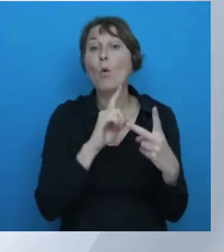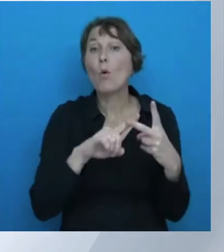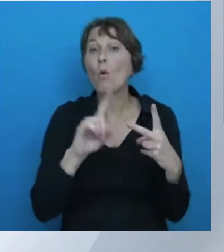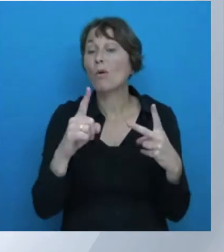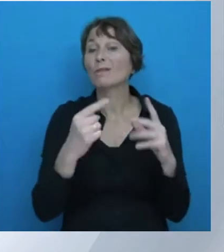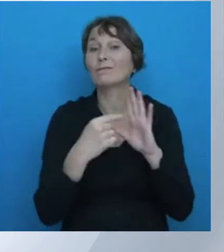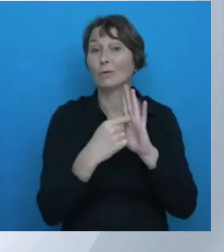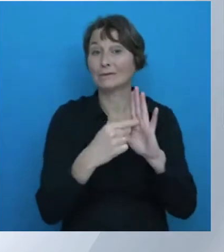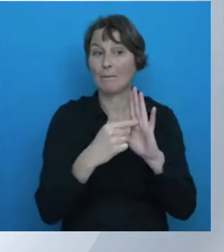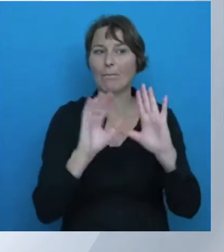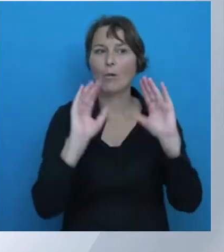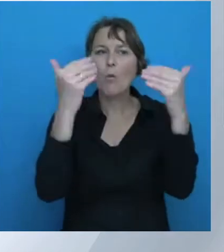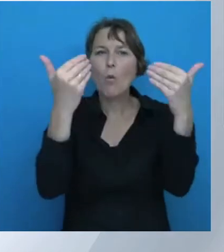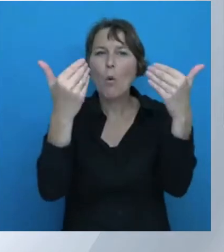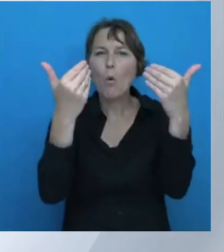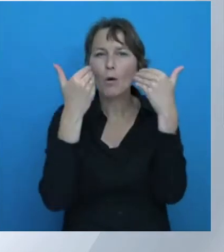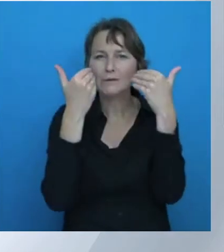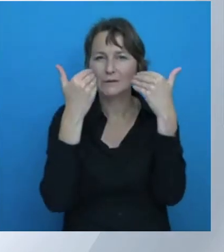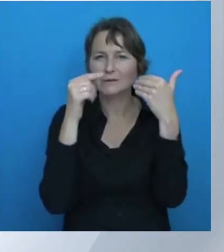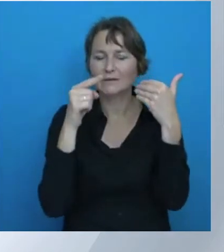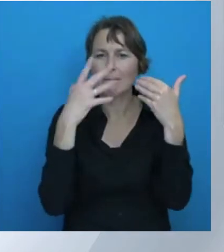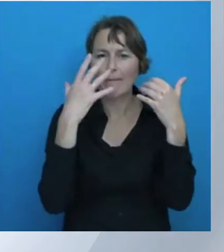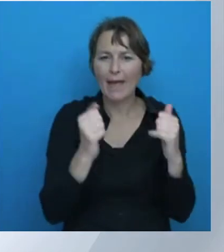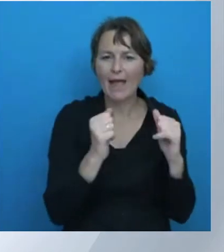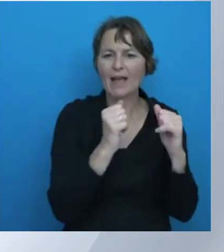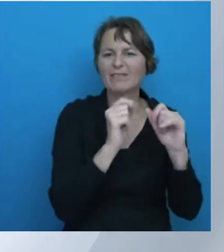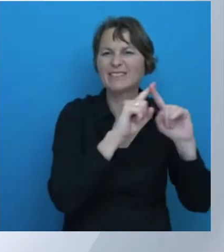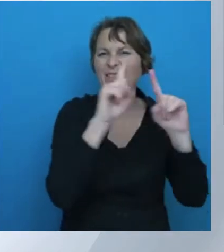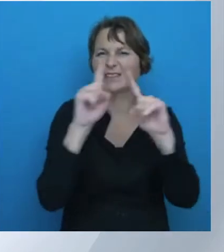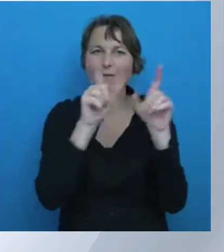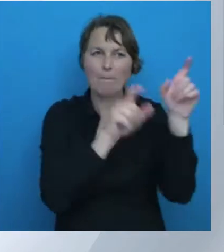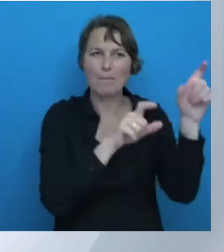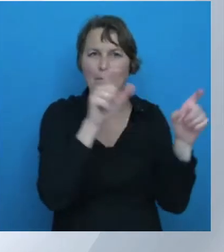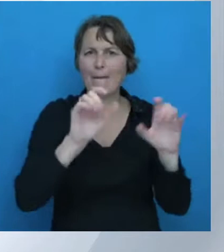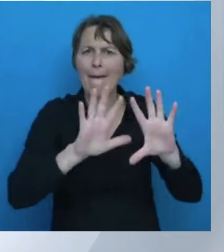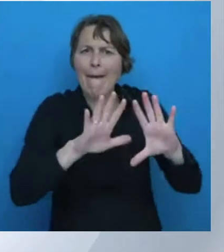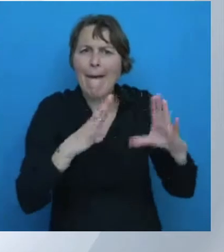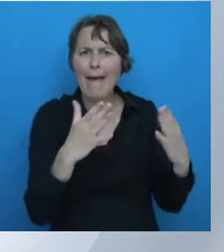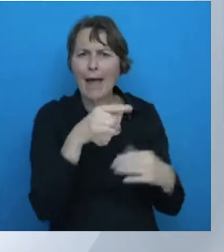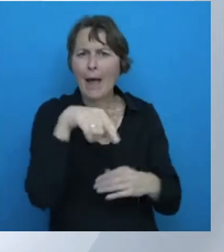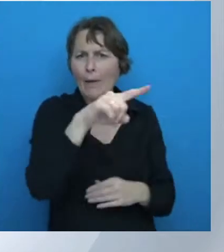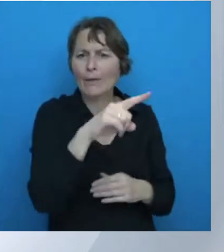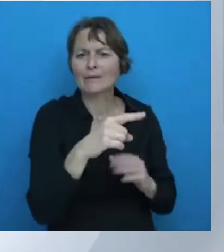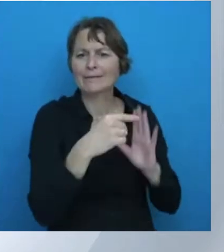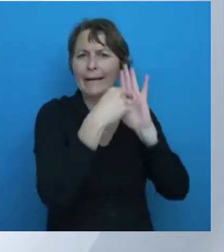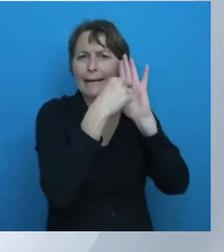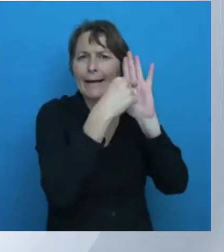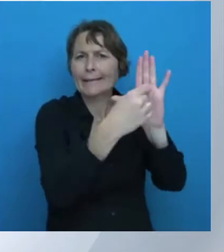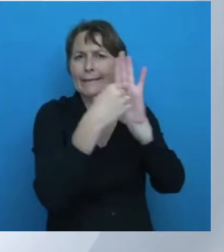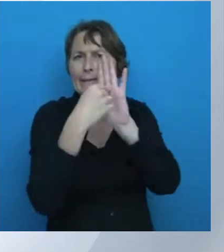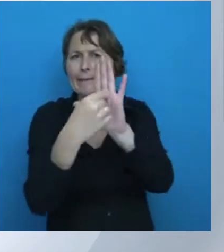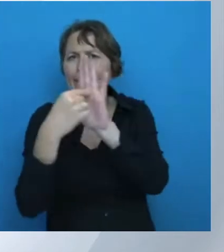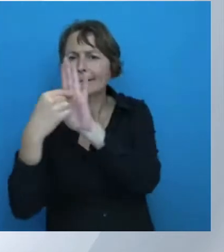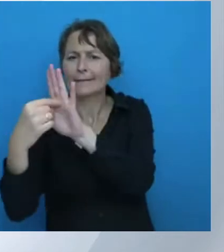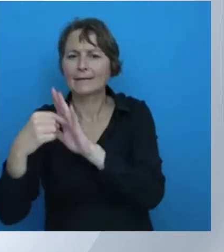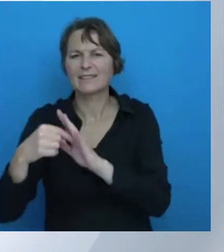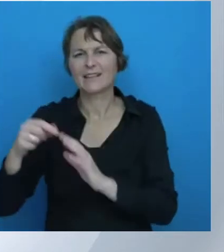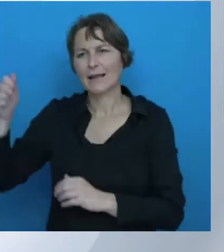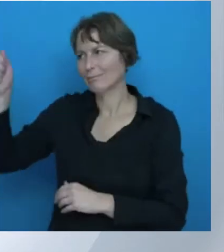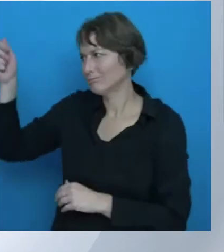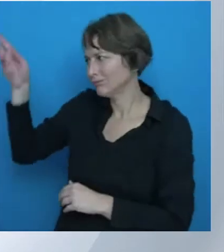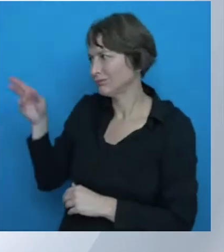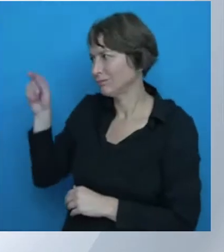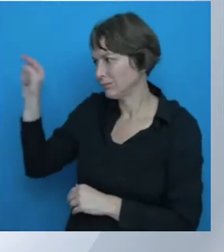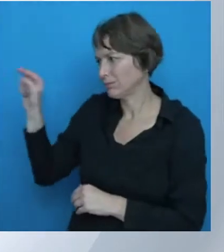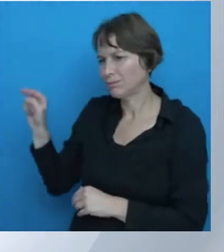Here's Ron, 82 years old, retired, multiple conditions, arthritis, losing his hearing, cataracts, hip replacement, doesn't use any assistive